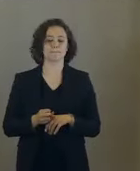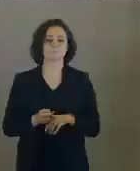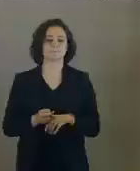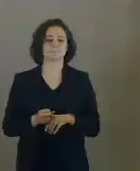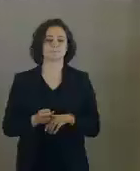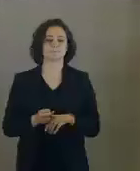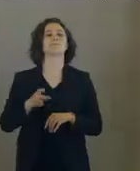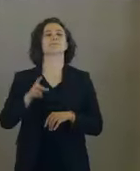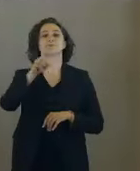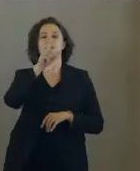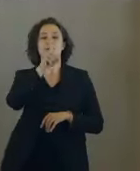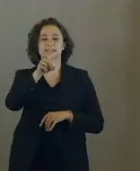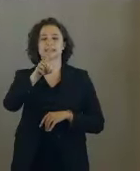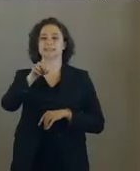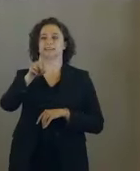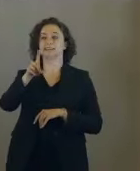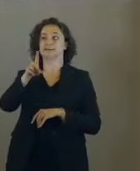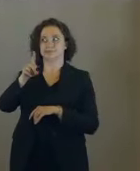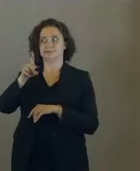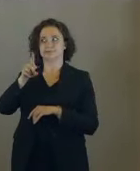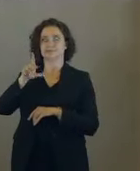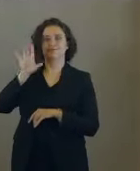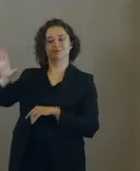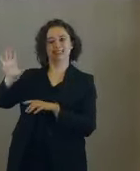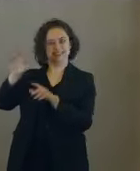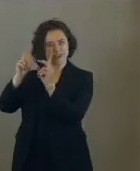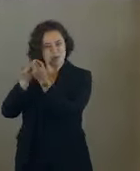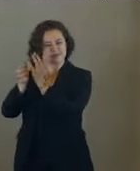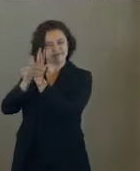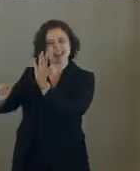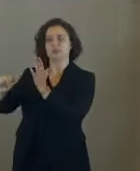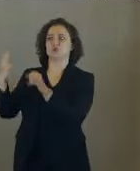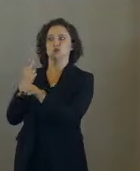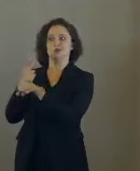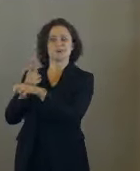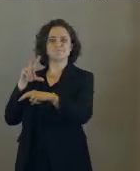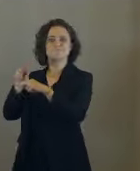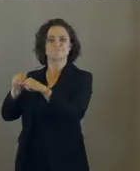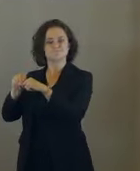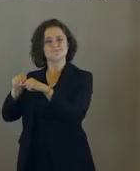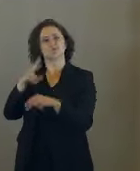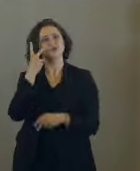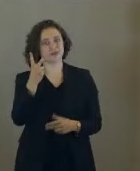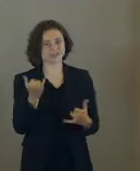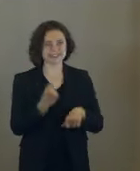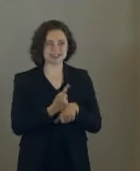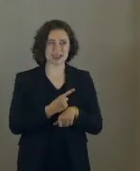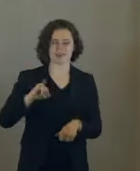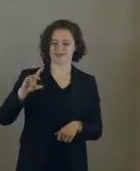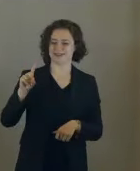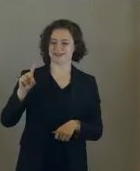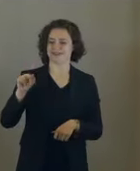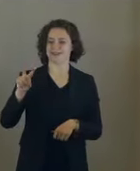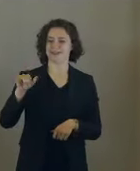utilizing the sort of talent that he's got in his department. You saw that firsthand today when David Jones presented on